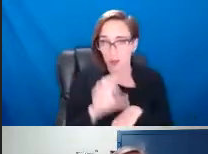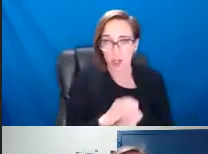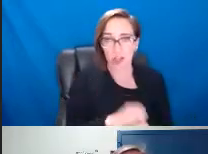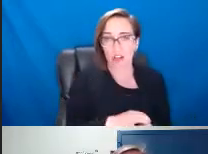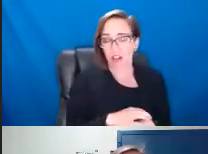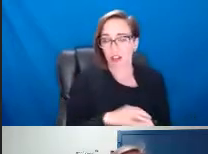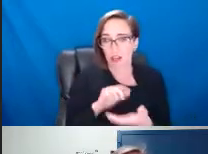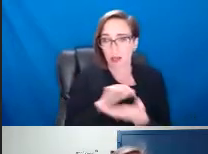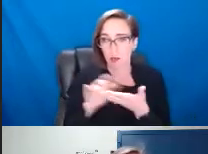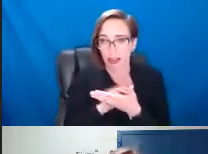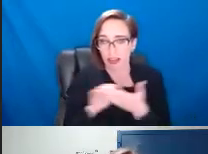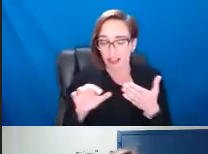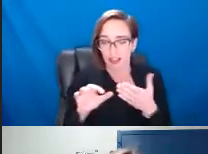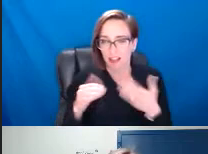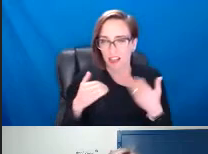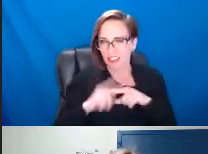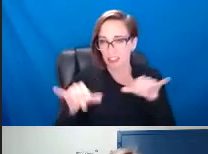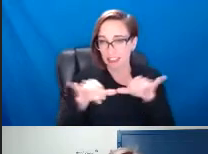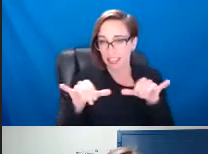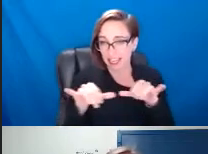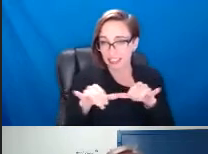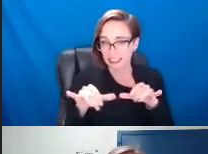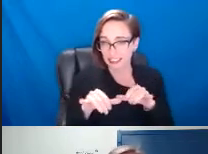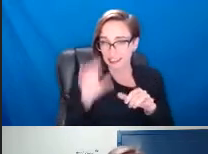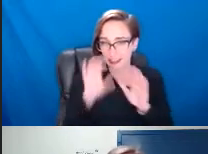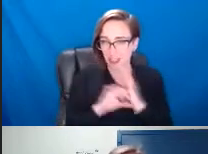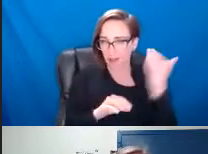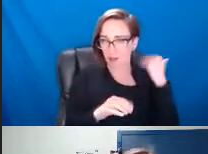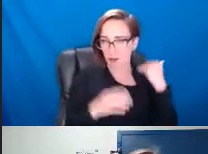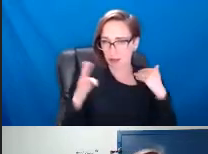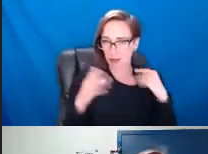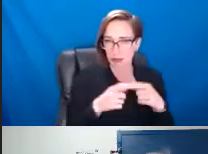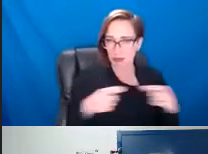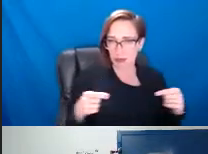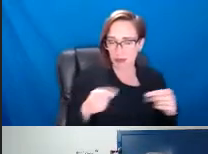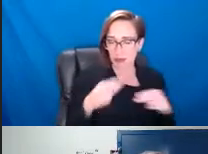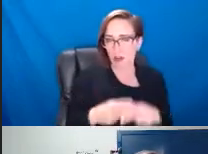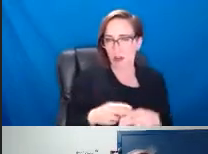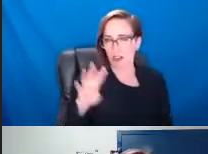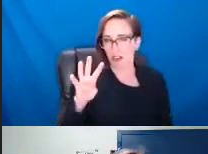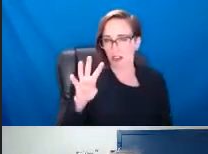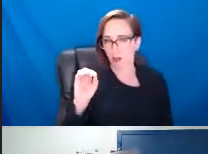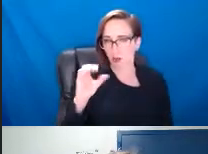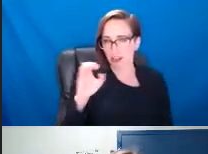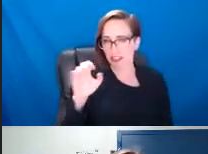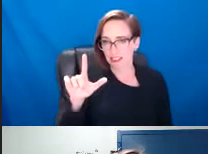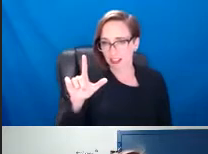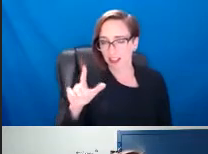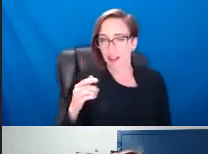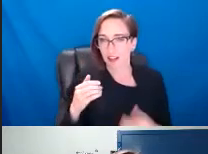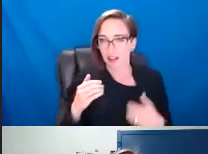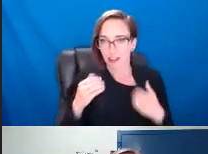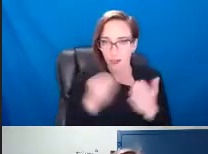even different sizes. We look at it, the picture you saw was what we call a 40 cell. They have 14 cell, they have 80